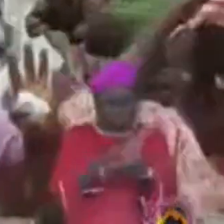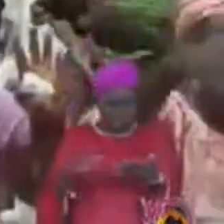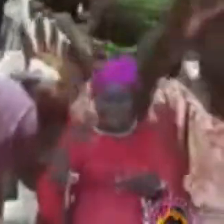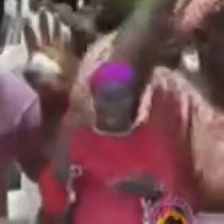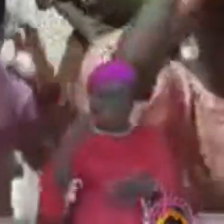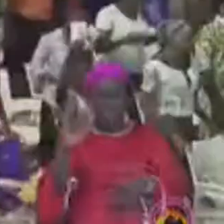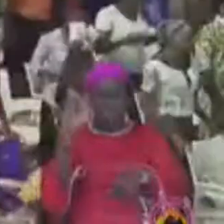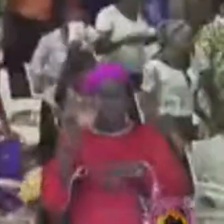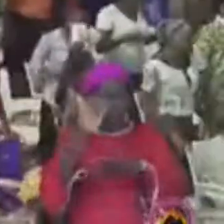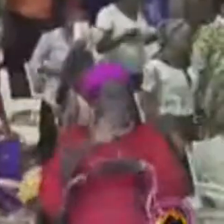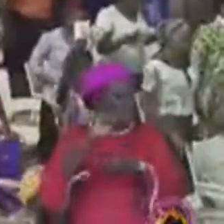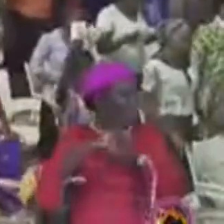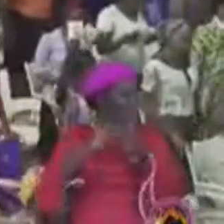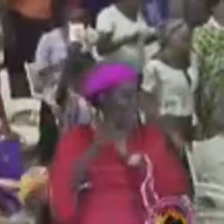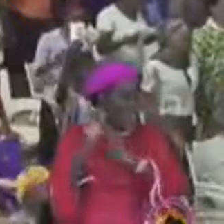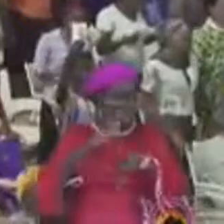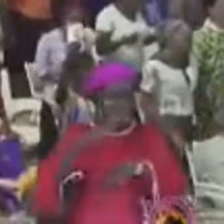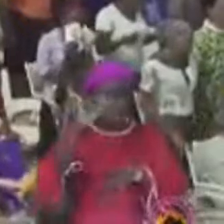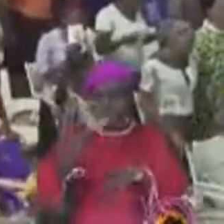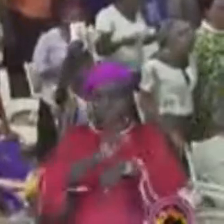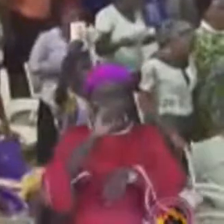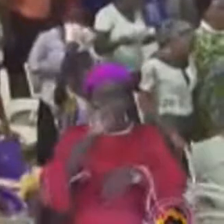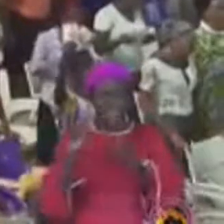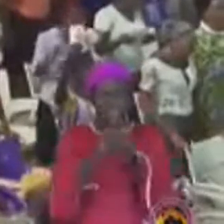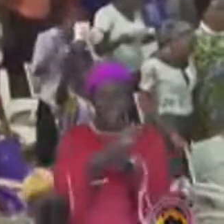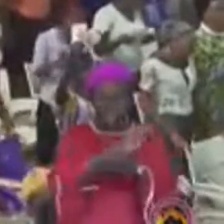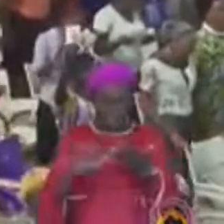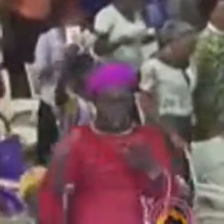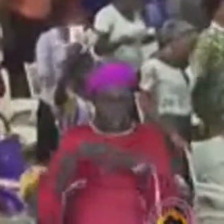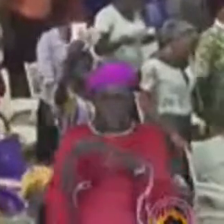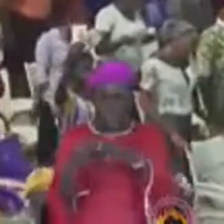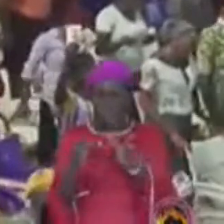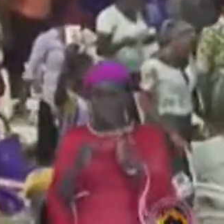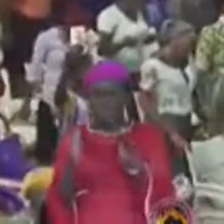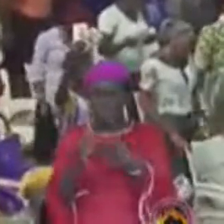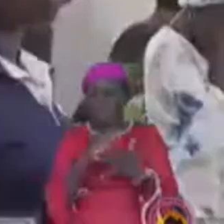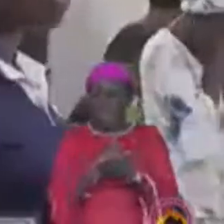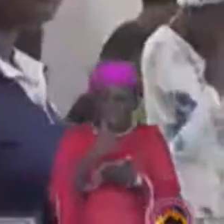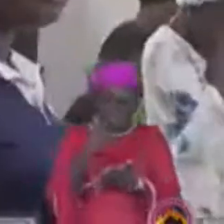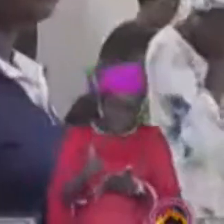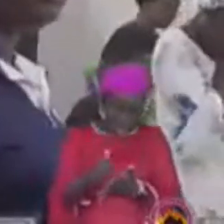It's destroyed. Mapo katela kayabo shenderaba.